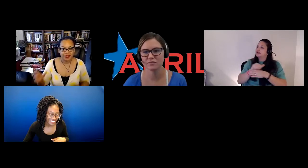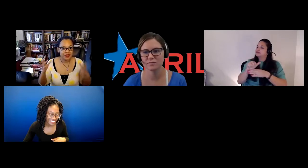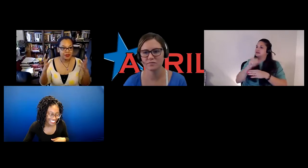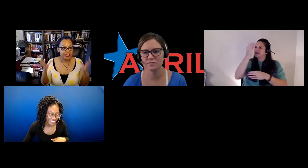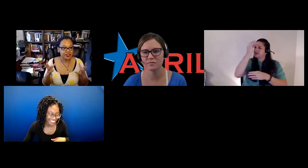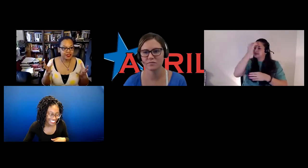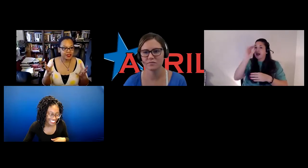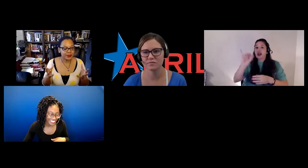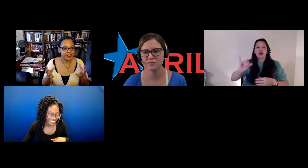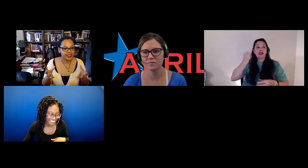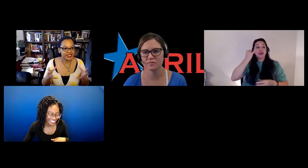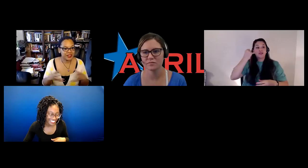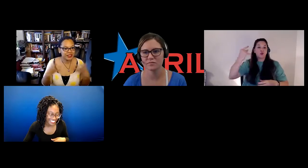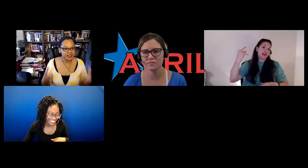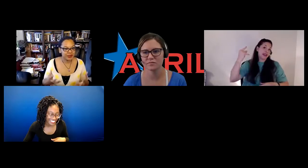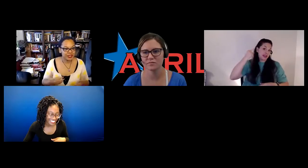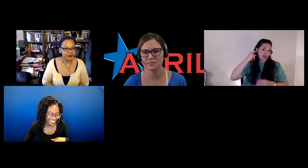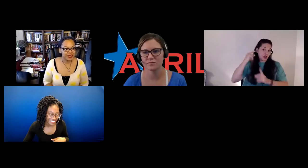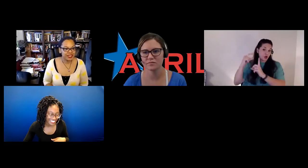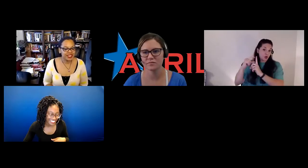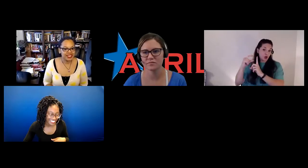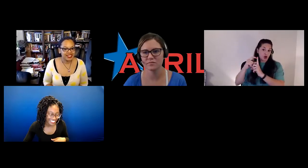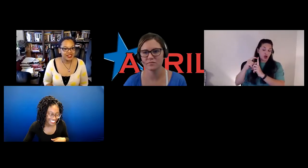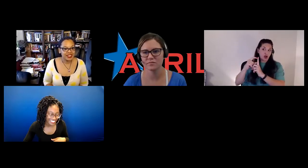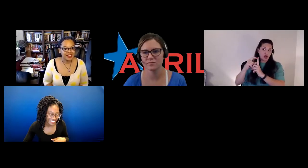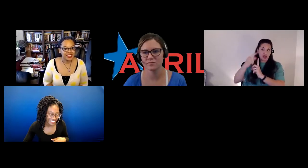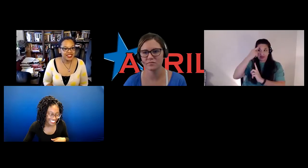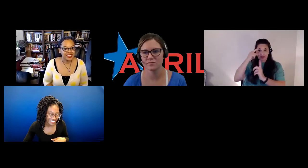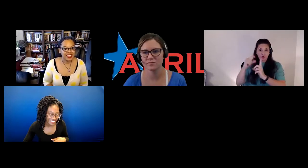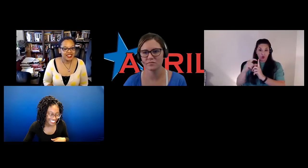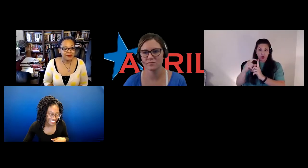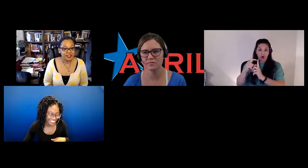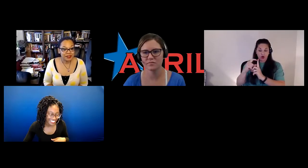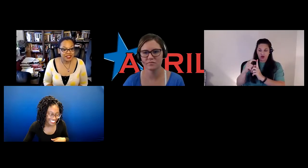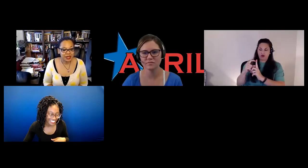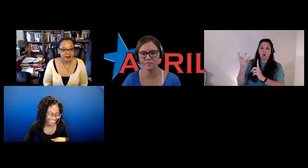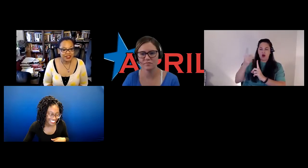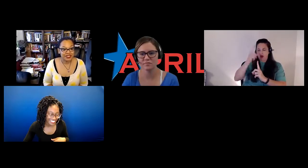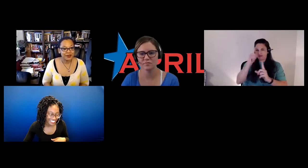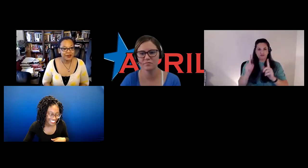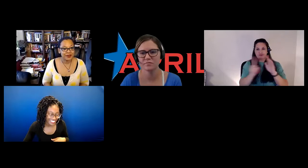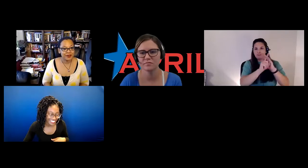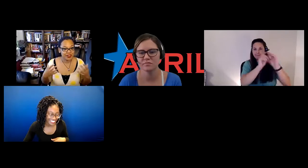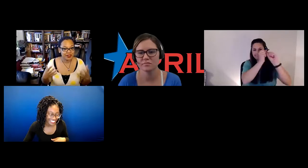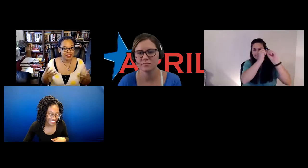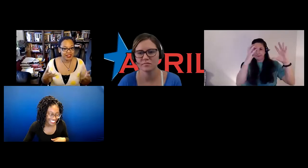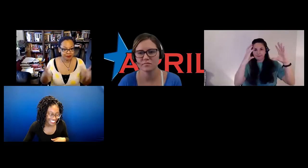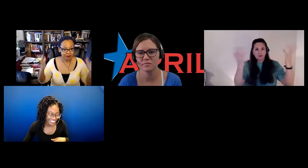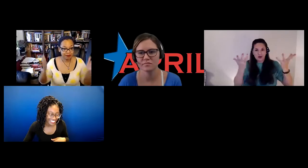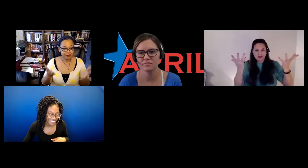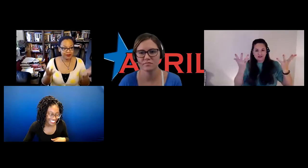like when you hear certain words, like what does it bring up? And so I spent so much time on this because I wanted to make sure